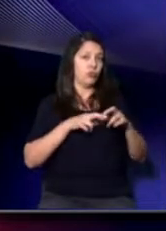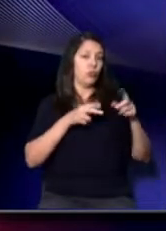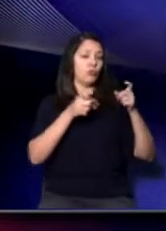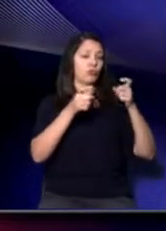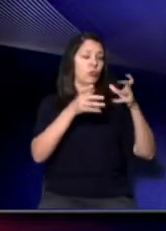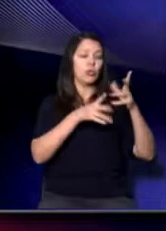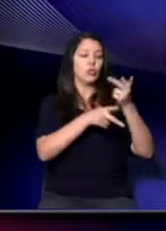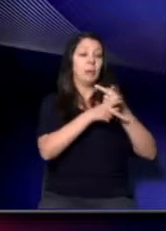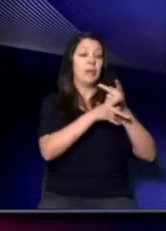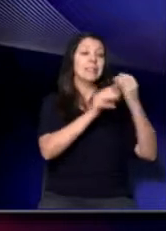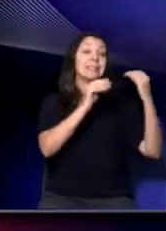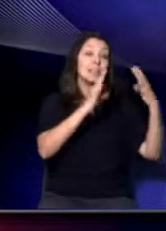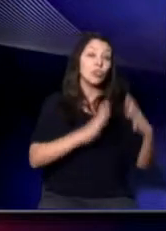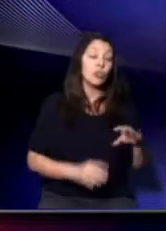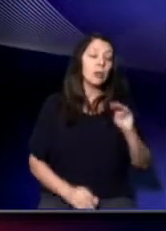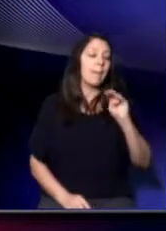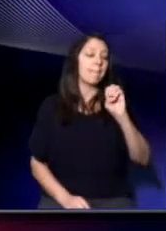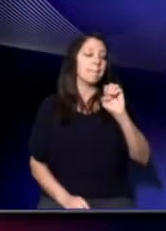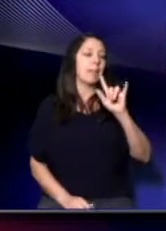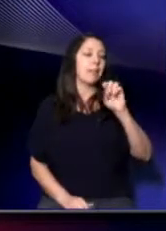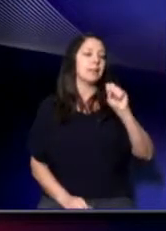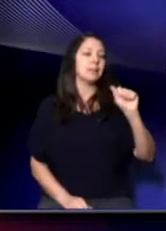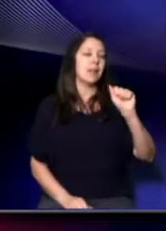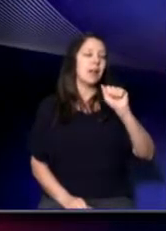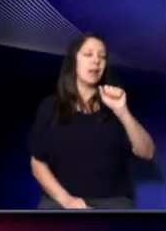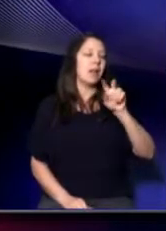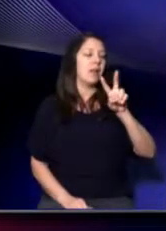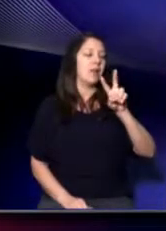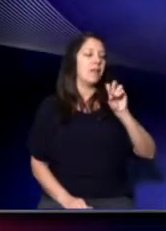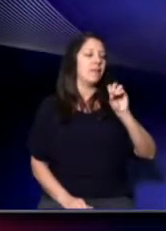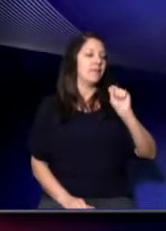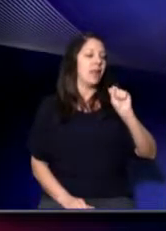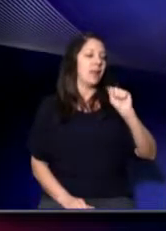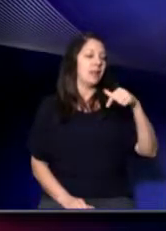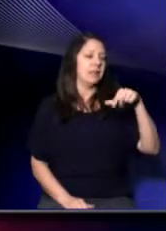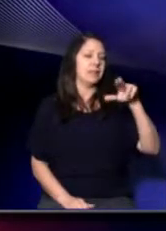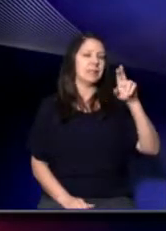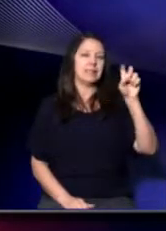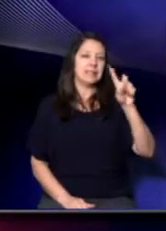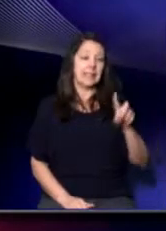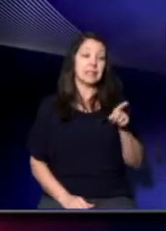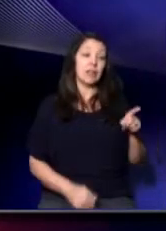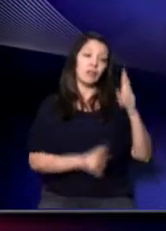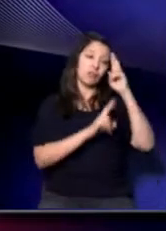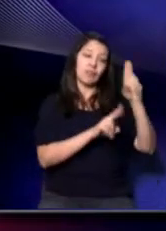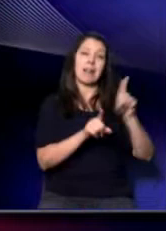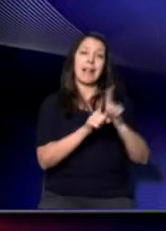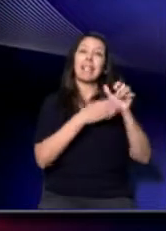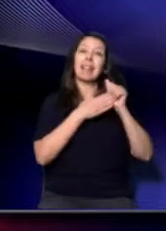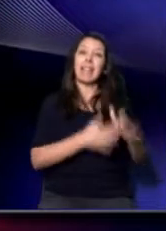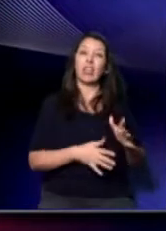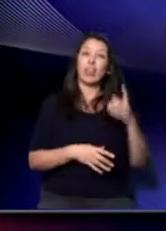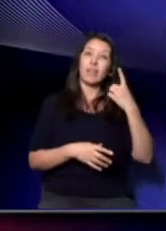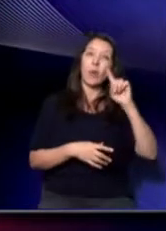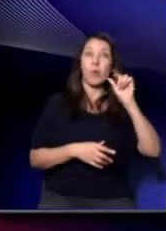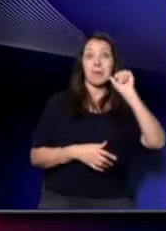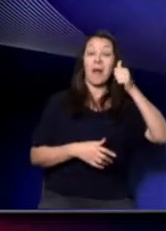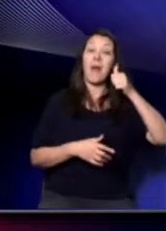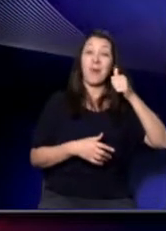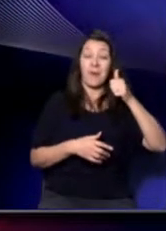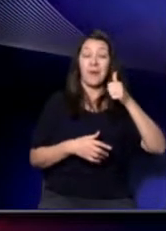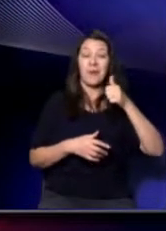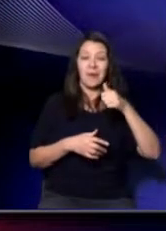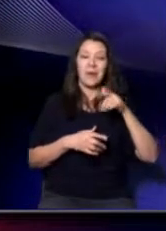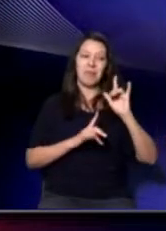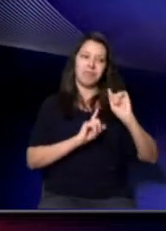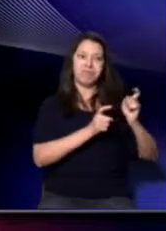Supervising Teacher, Mrs. Melissa Velasquez, was honored as a Leader of Tomorrow Award. I'd also